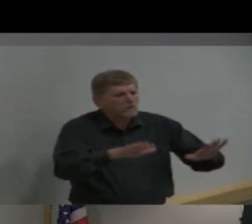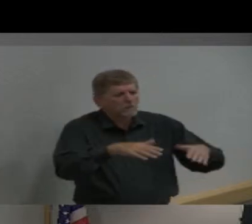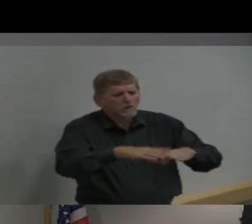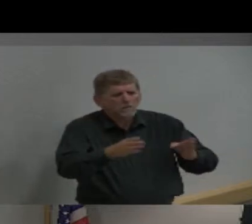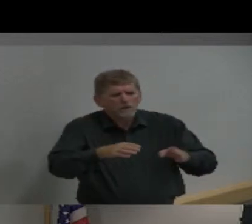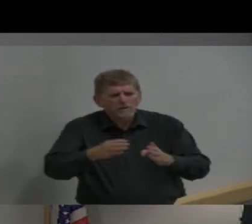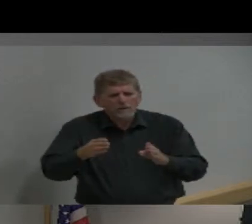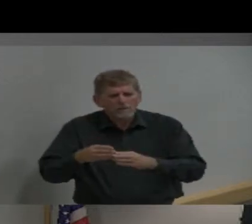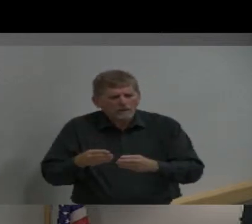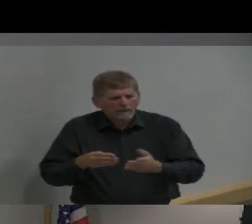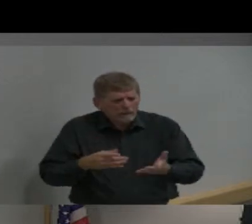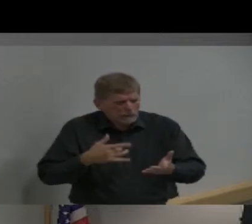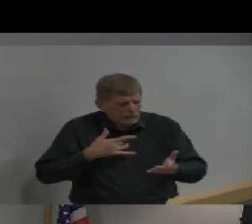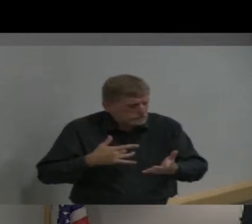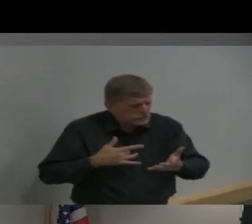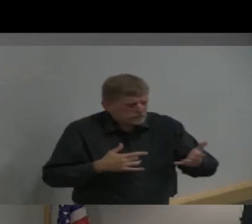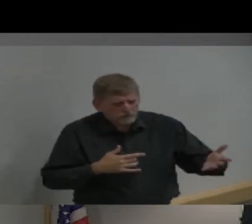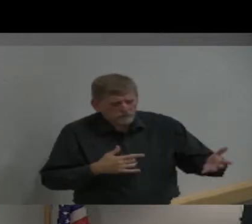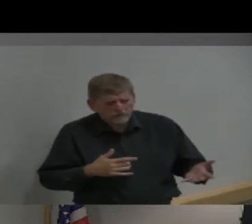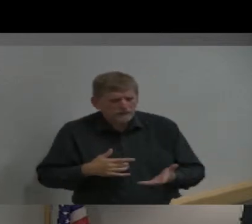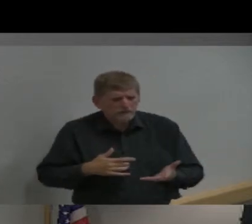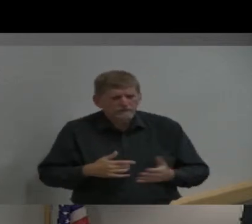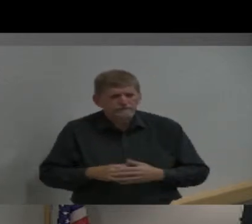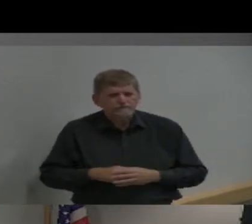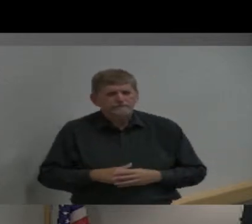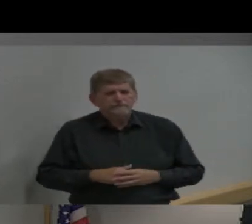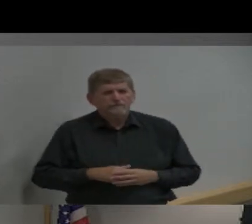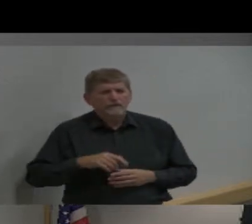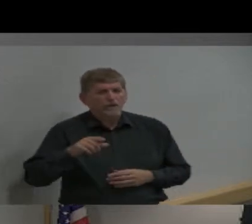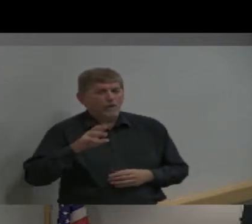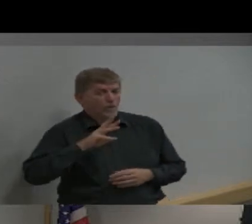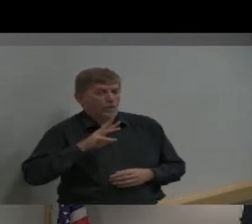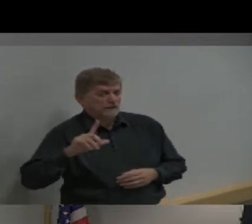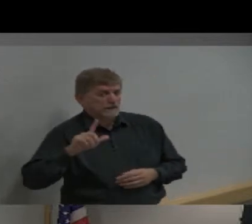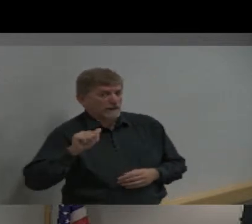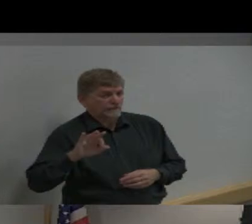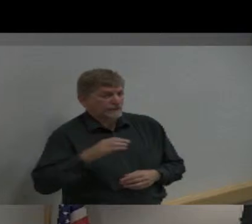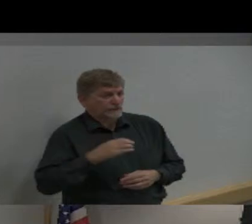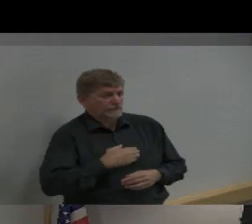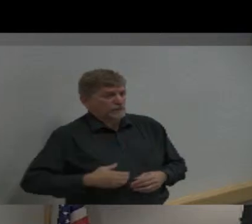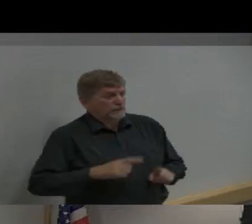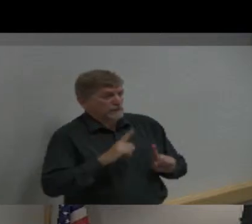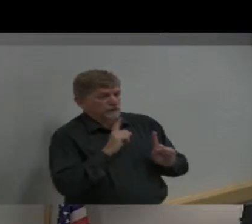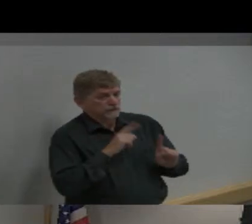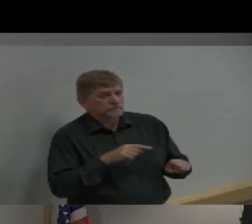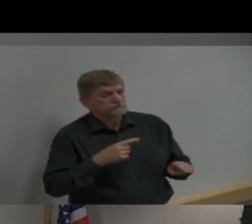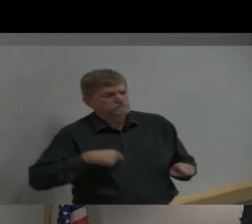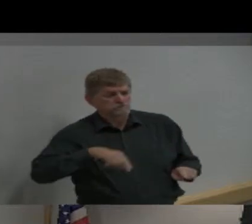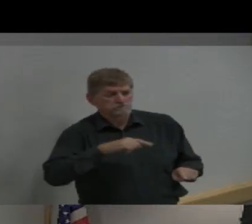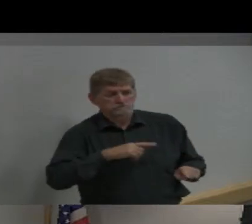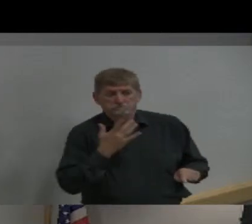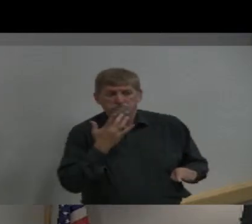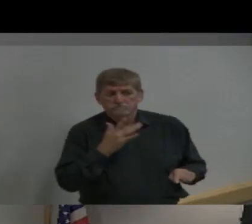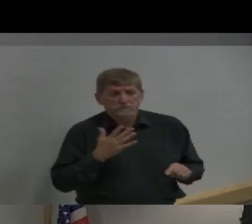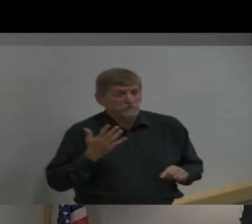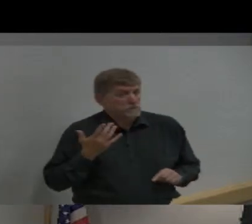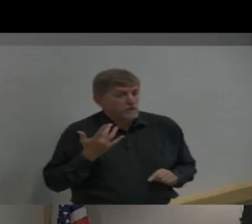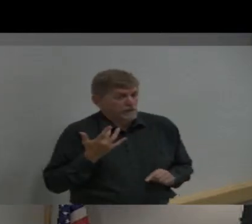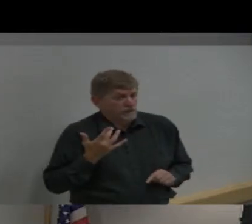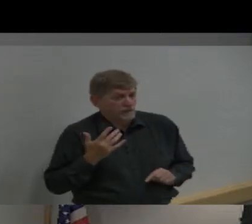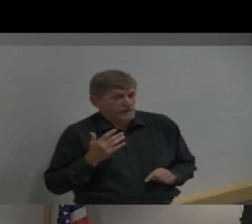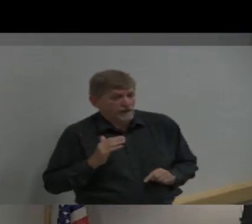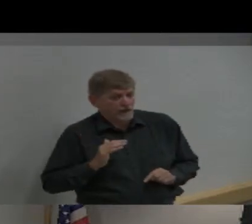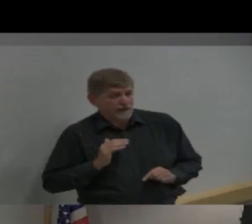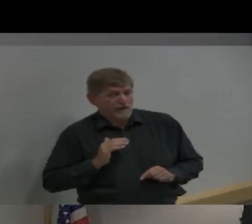now? Well, in one degree, we're fortunate because our population shrinks significantly